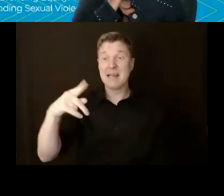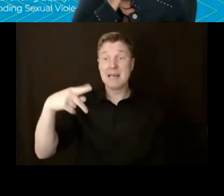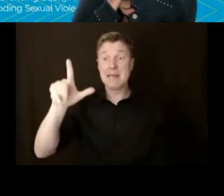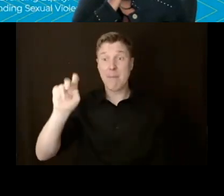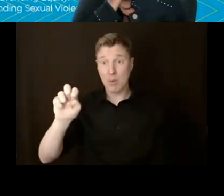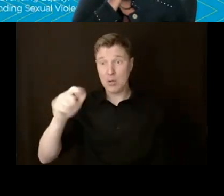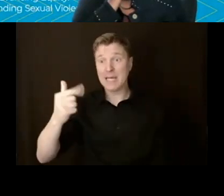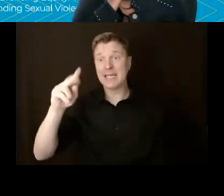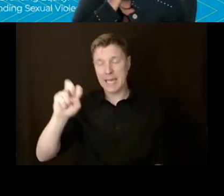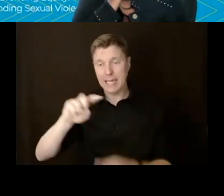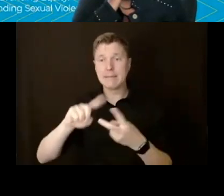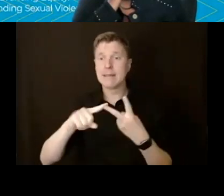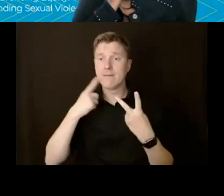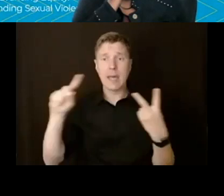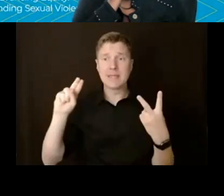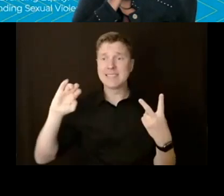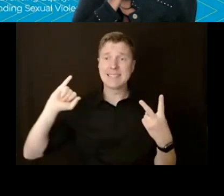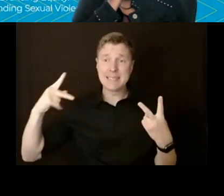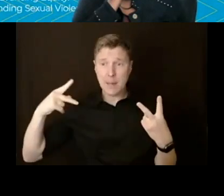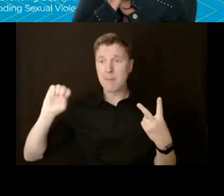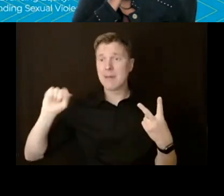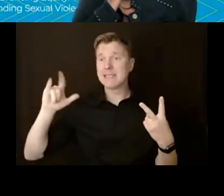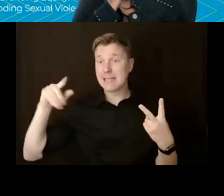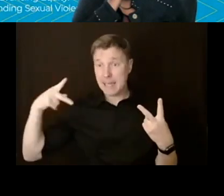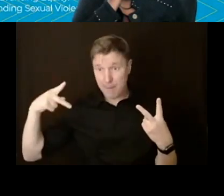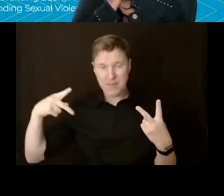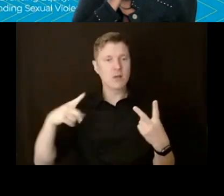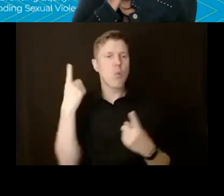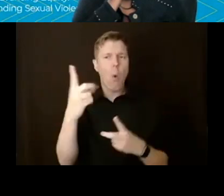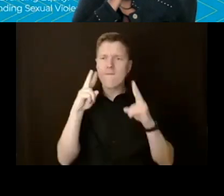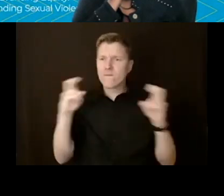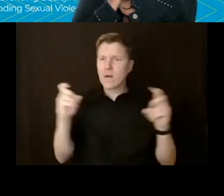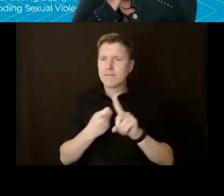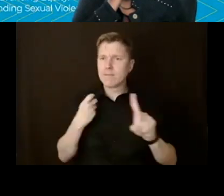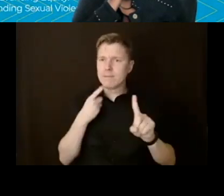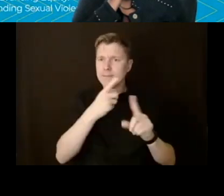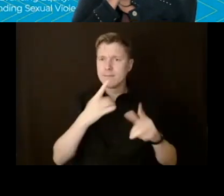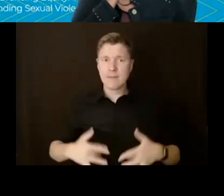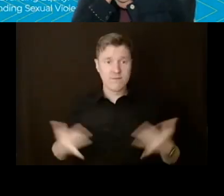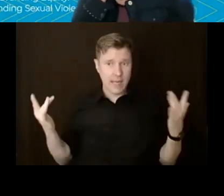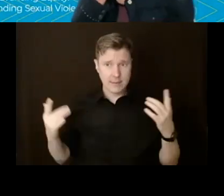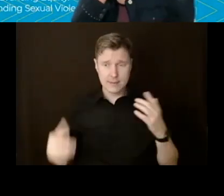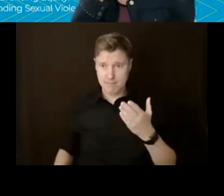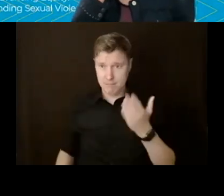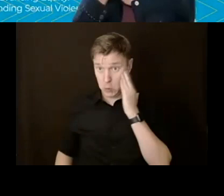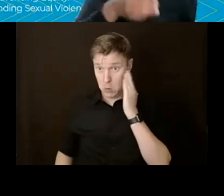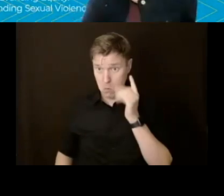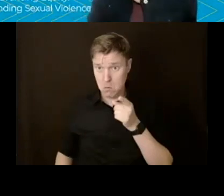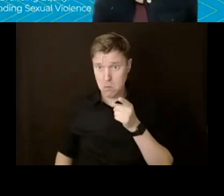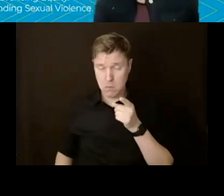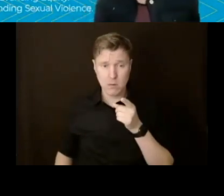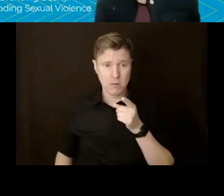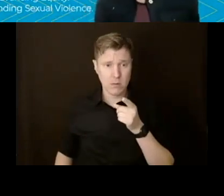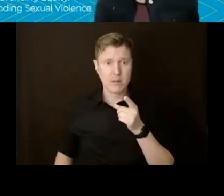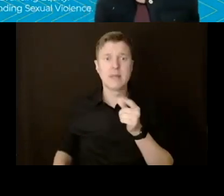famous nip slip. Does anybody else know there was a particular phrase that came out of this event that everyone said that this